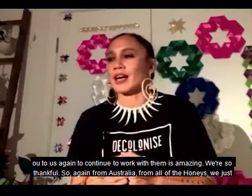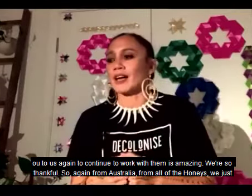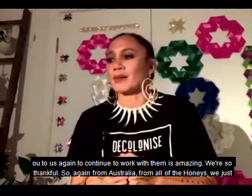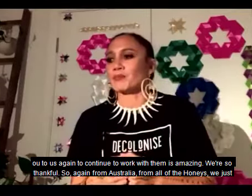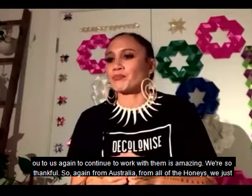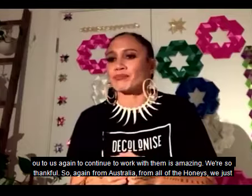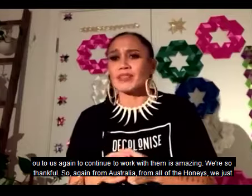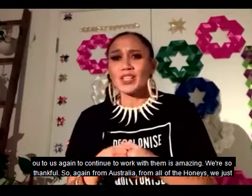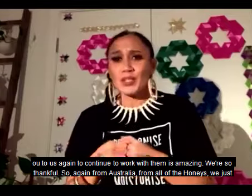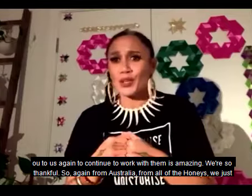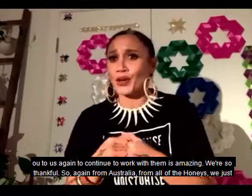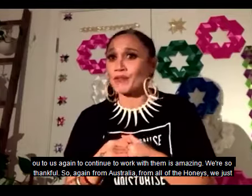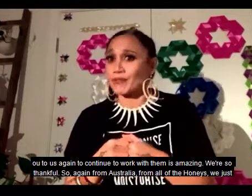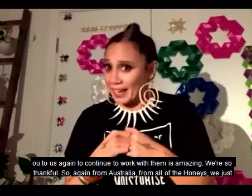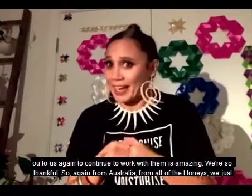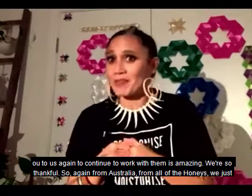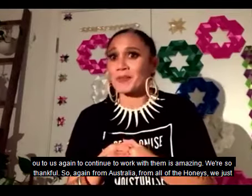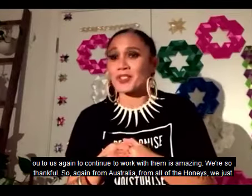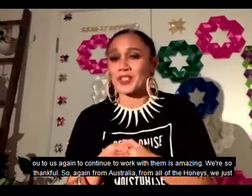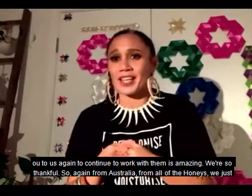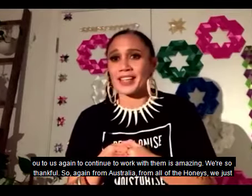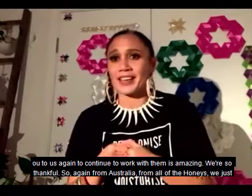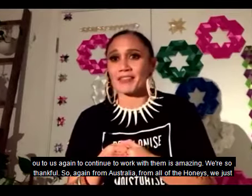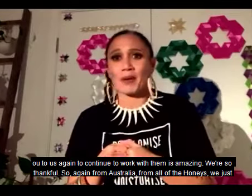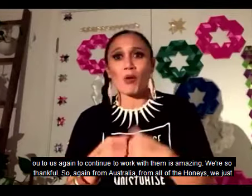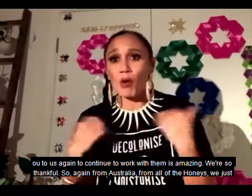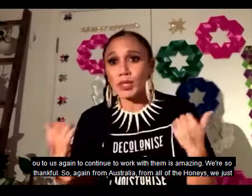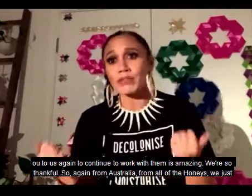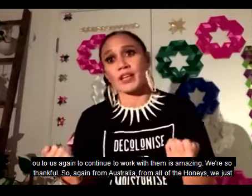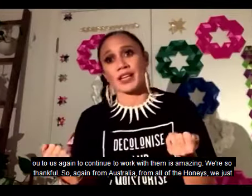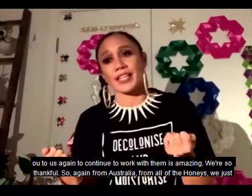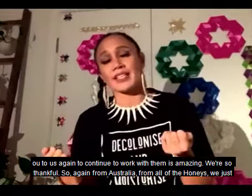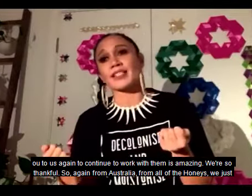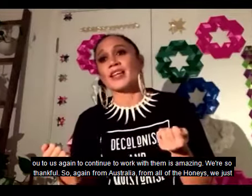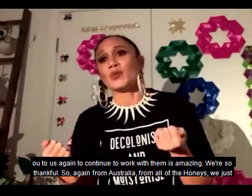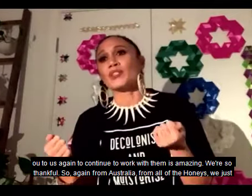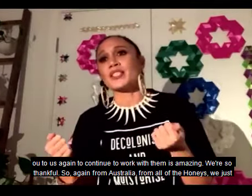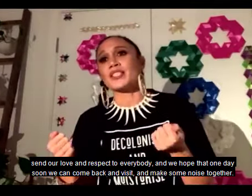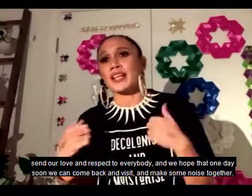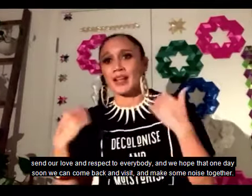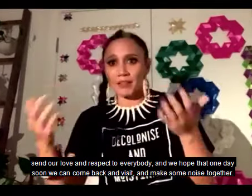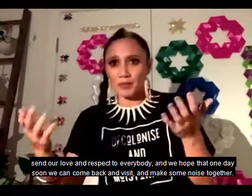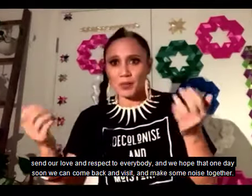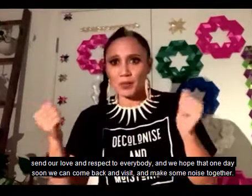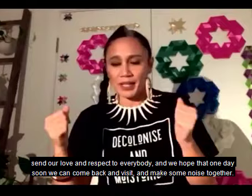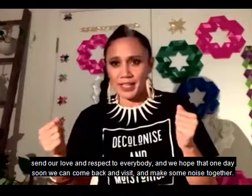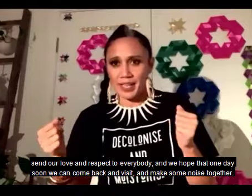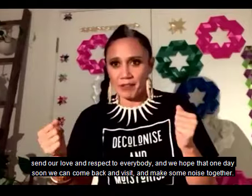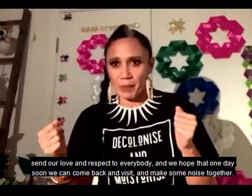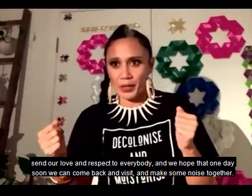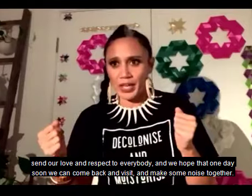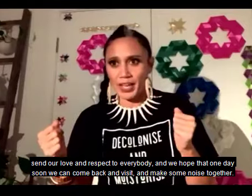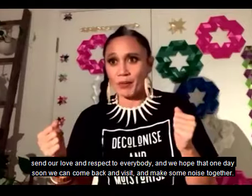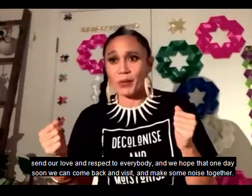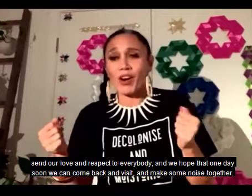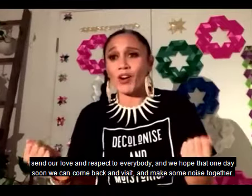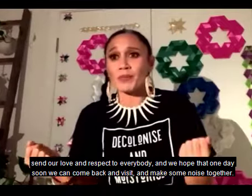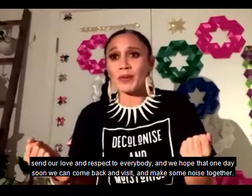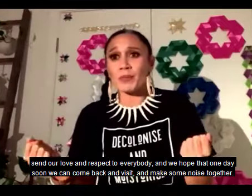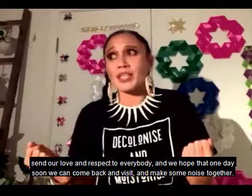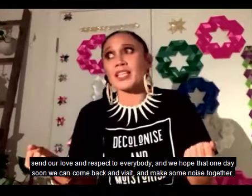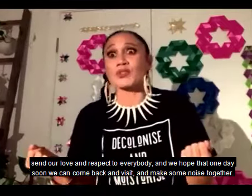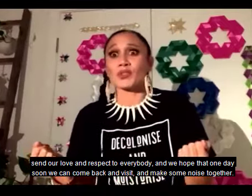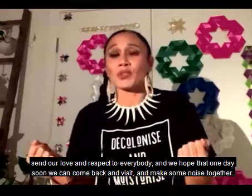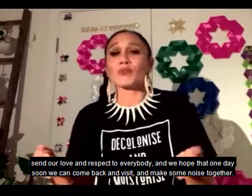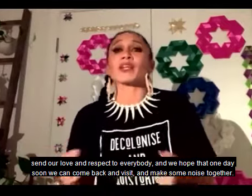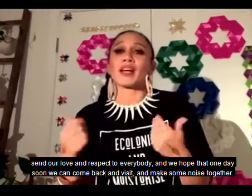thankful. So again, from Australia, from all of the honeys, we just send our love and respect to everybody, and we hope